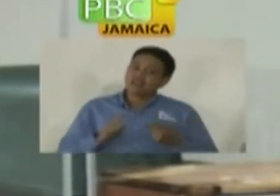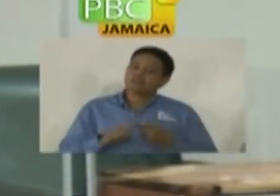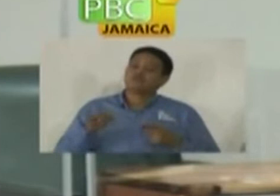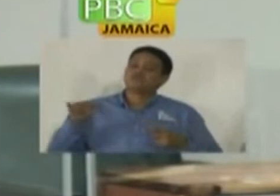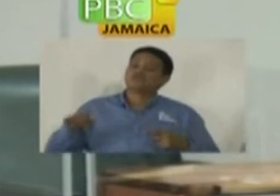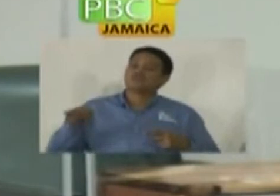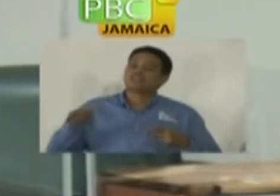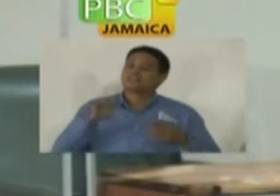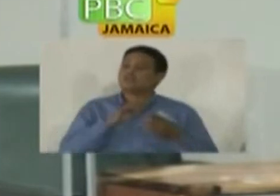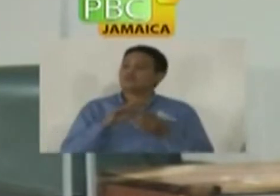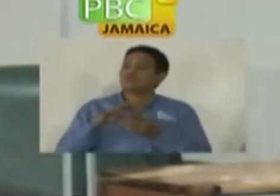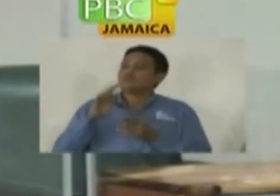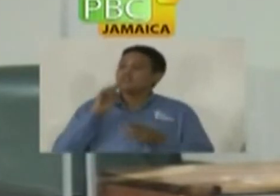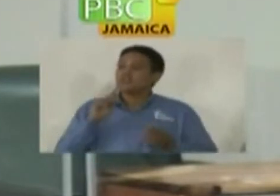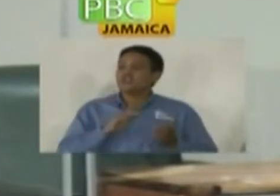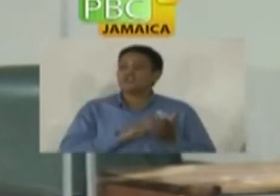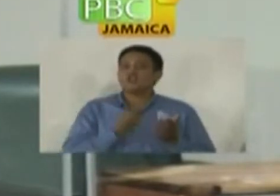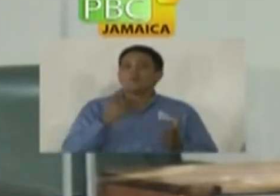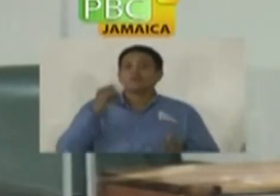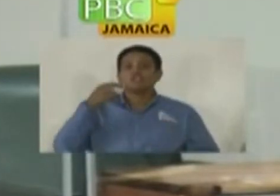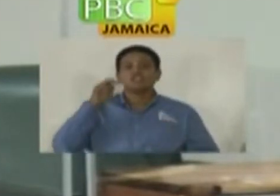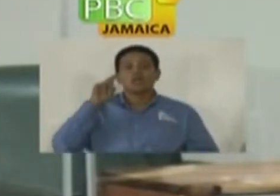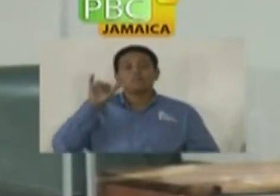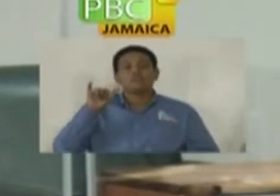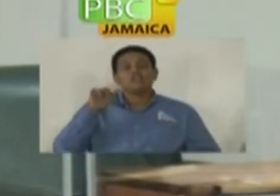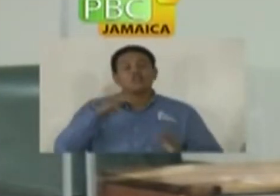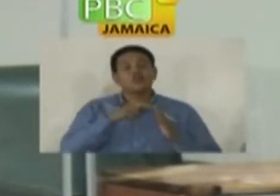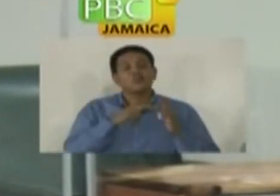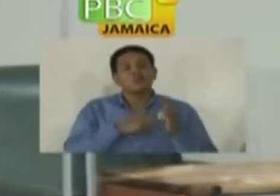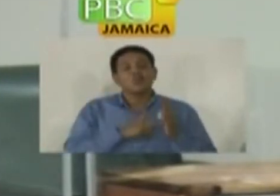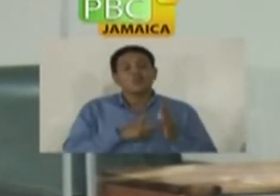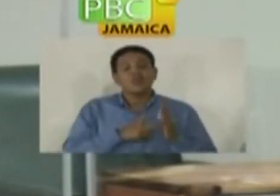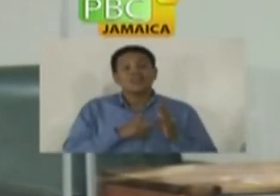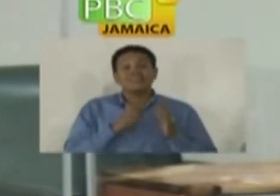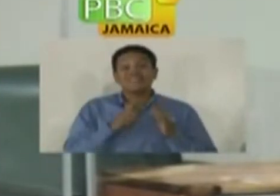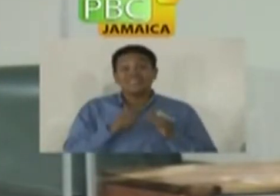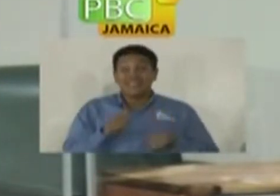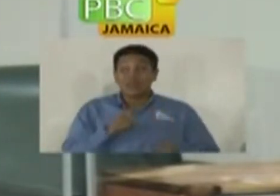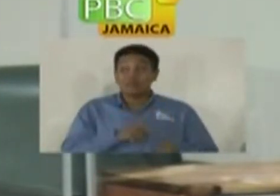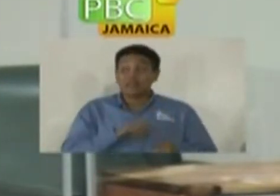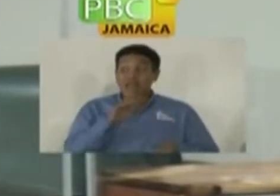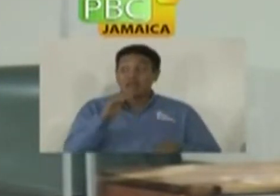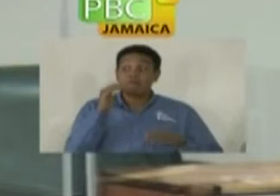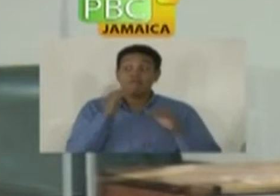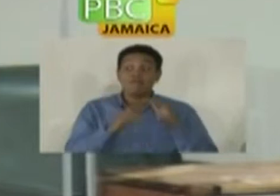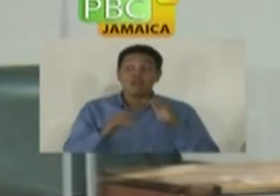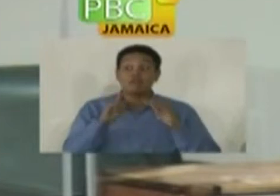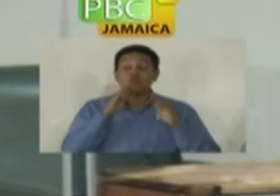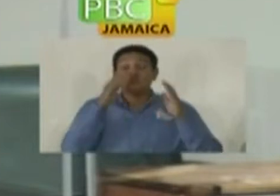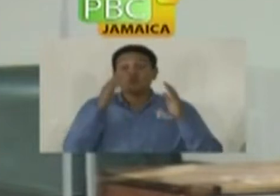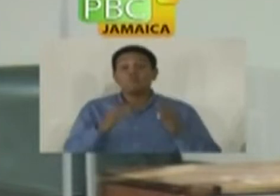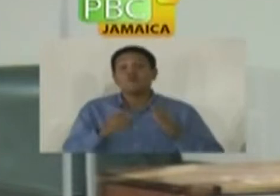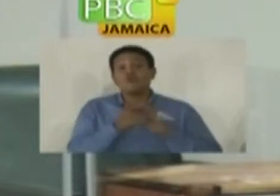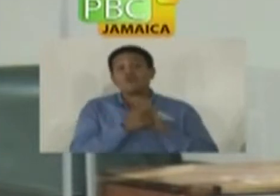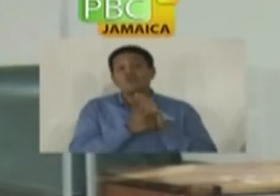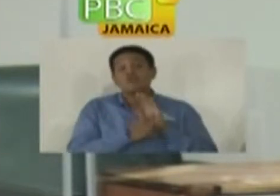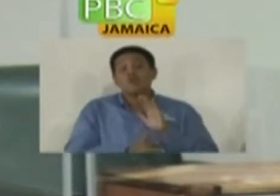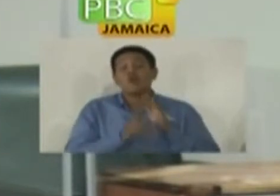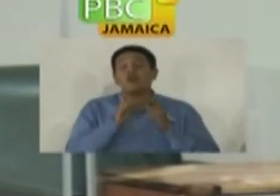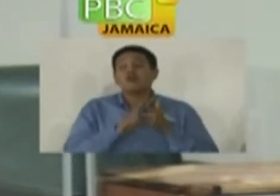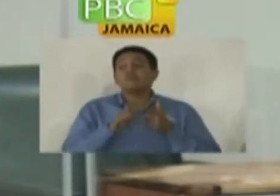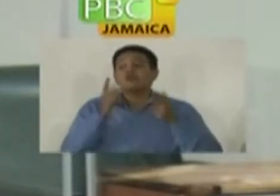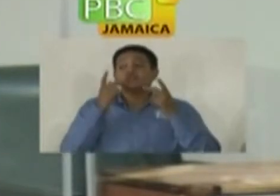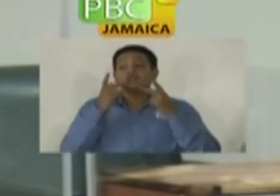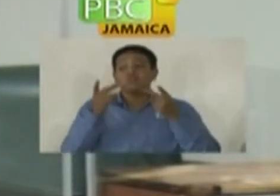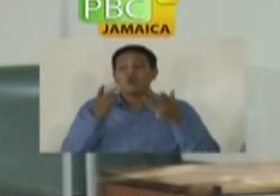rule against double jeopardy. At this same time, fairness to the prosecution and to the